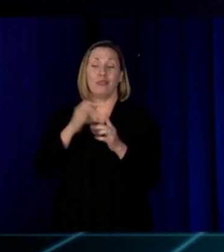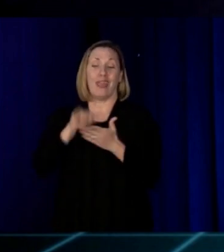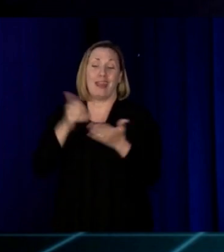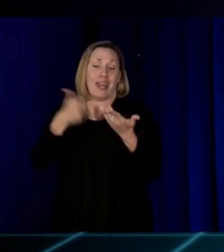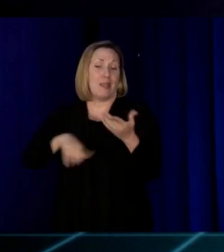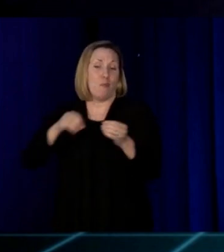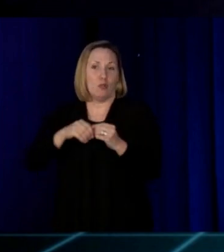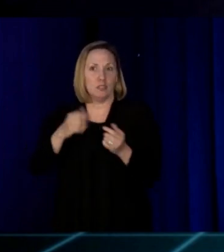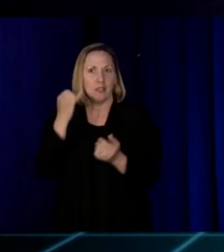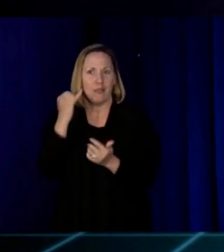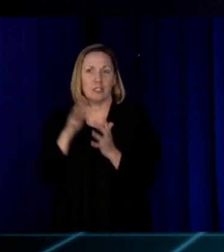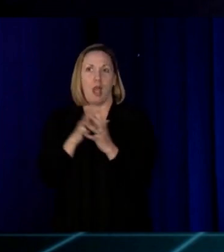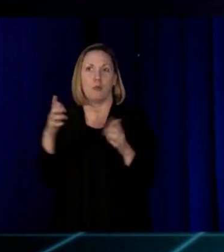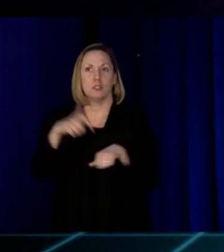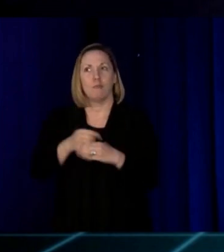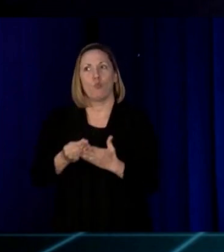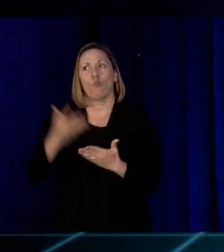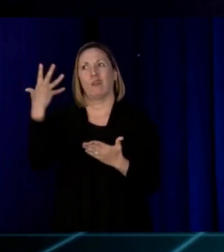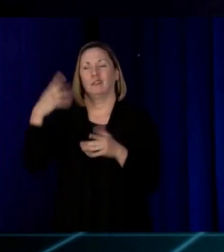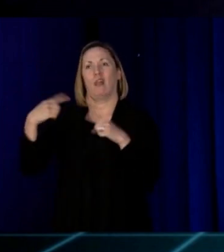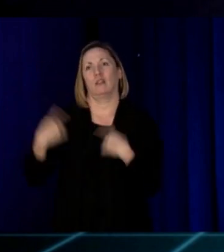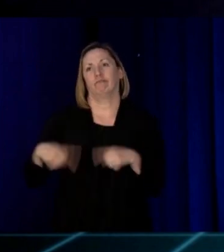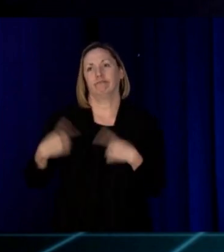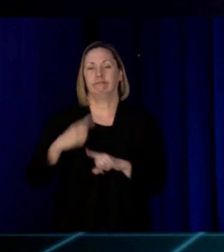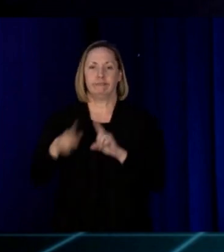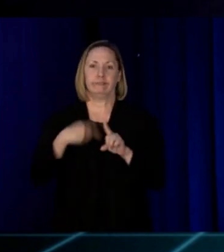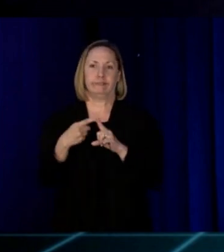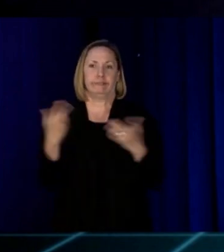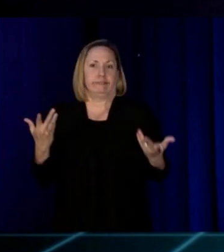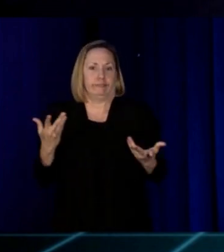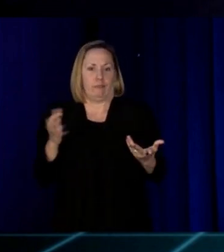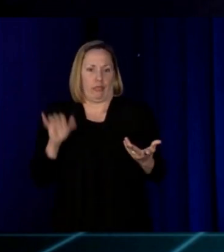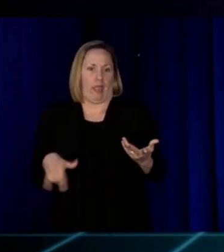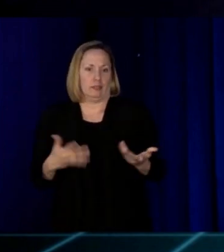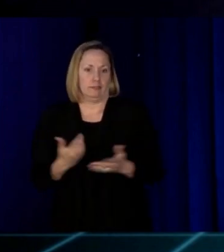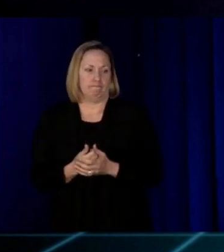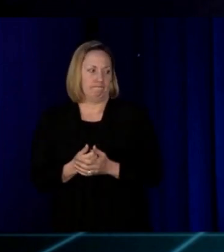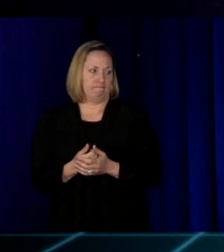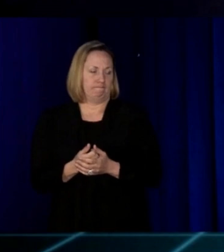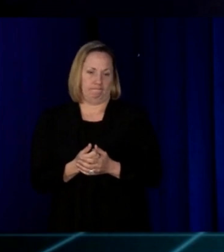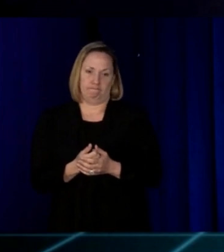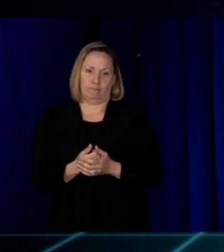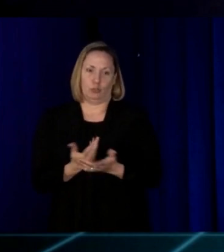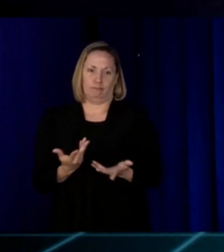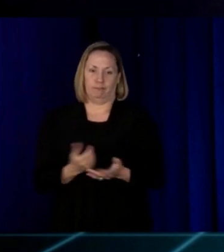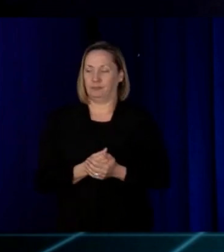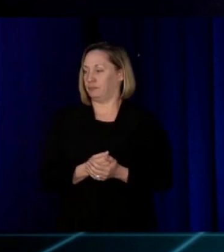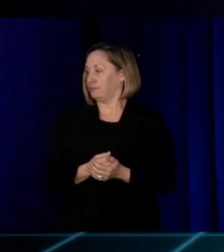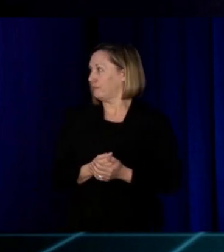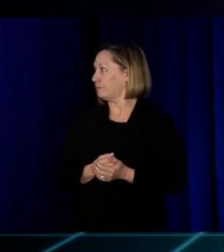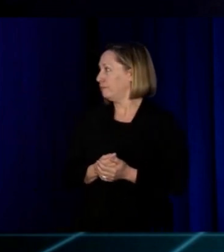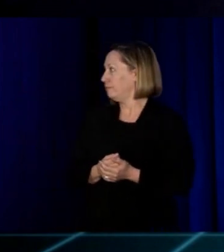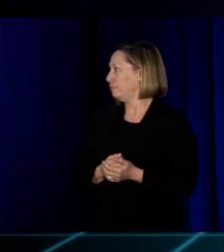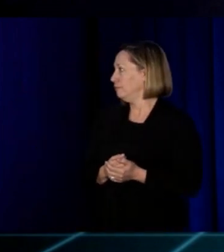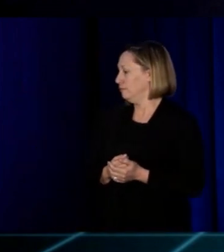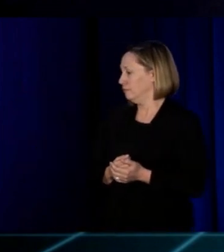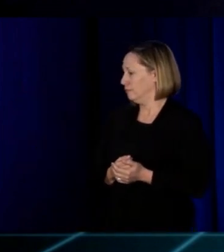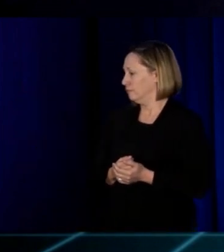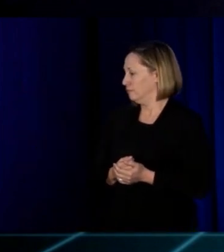imagine how much time was wasted just arguing about that. So, you